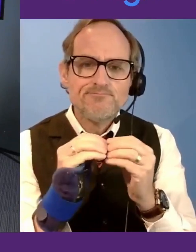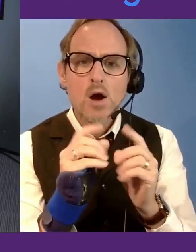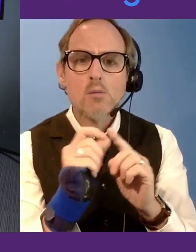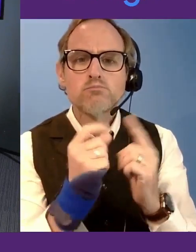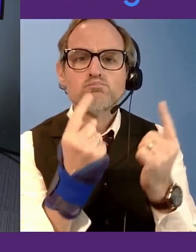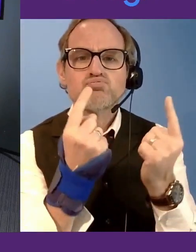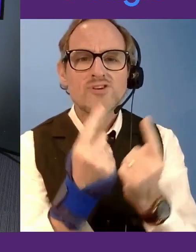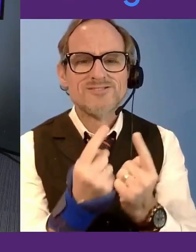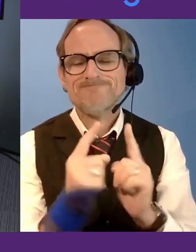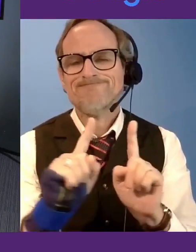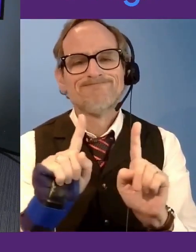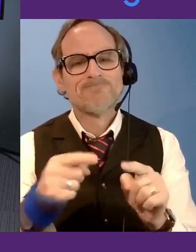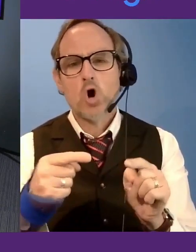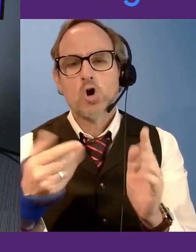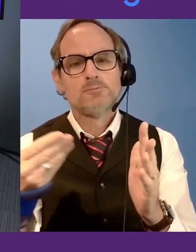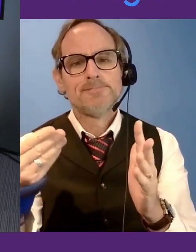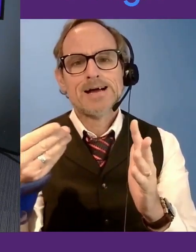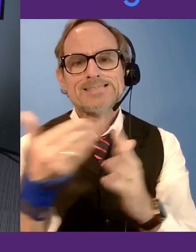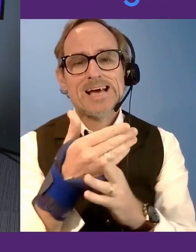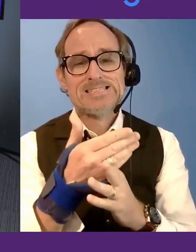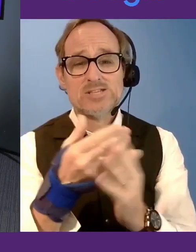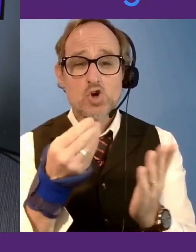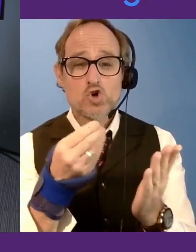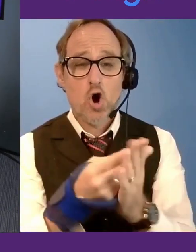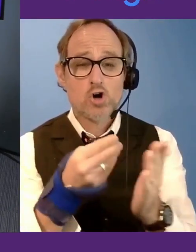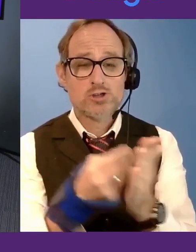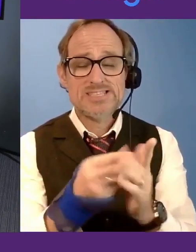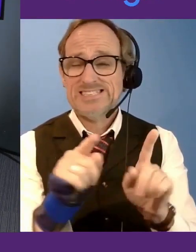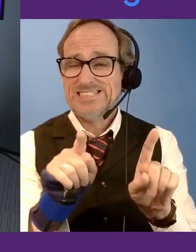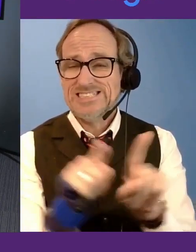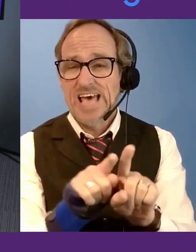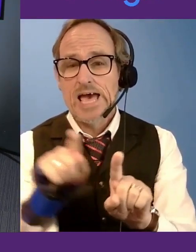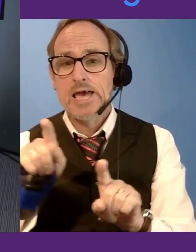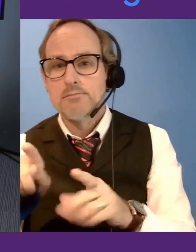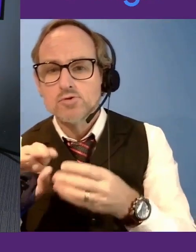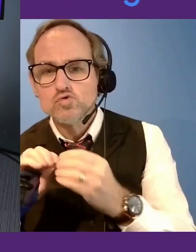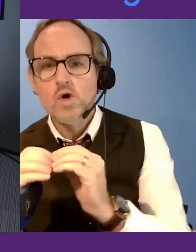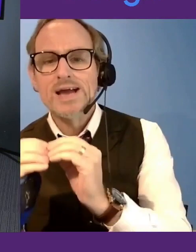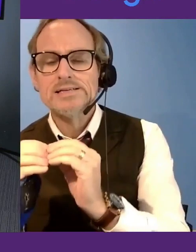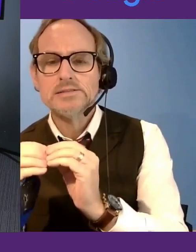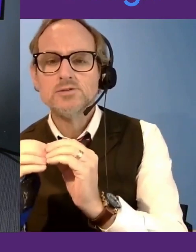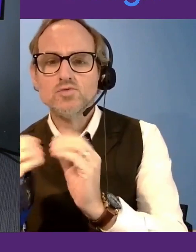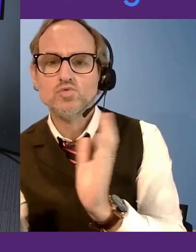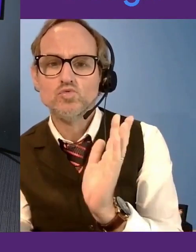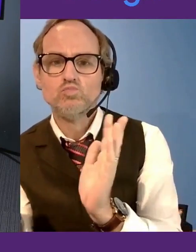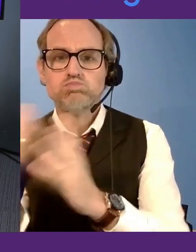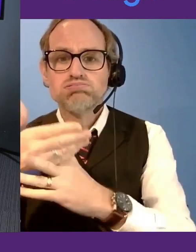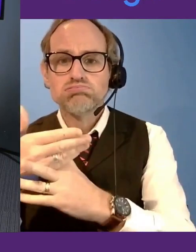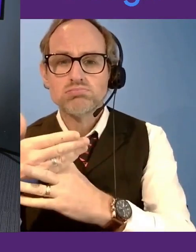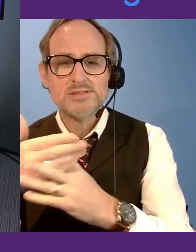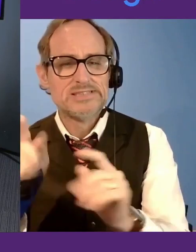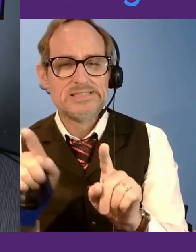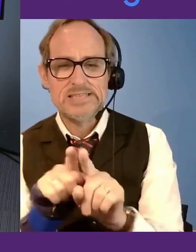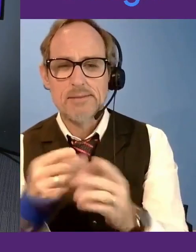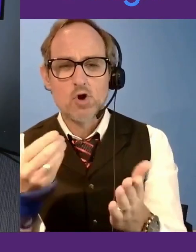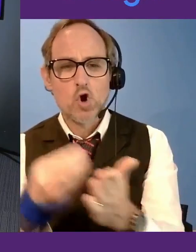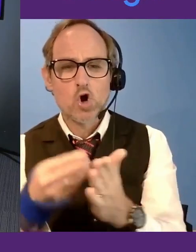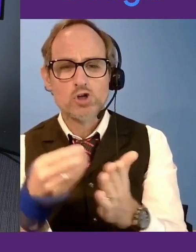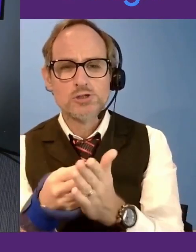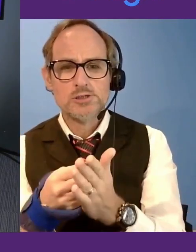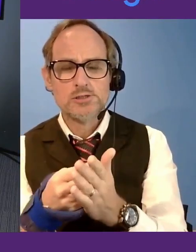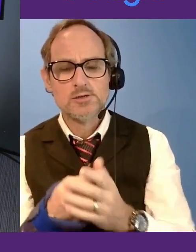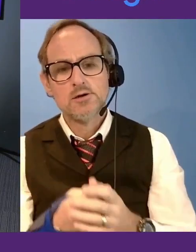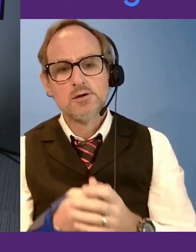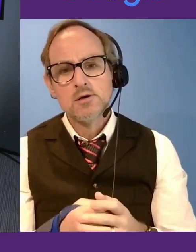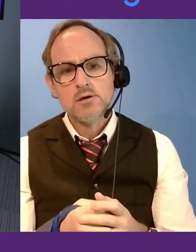So sneaking it in, it is great. Getting like-minded people together is great. The law, is the stick. And the